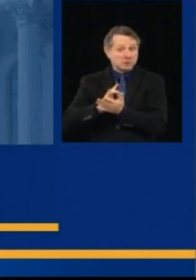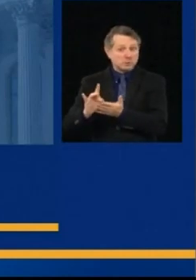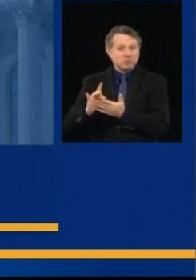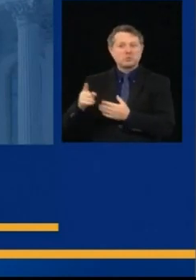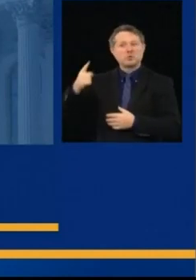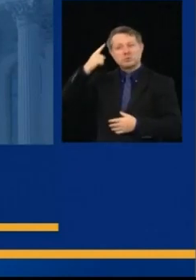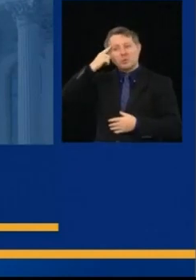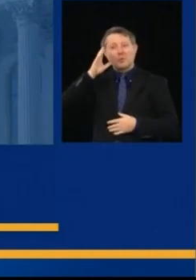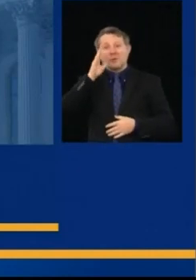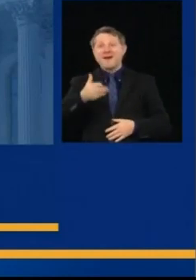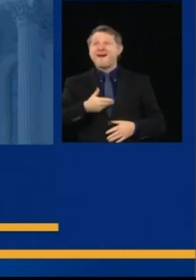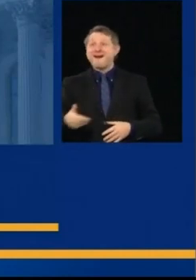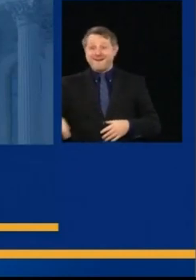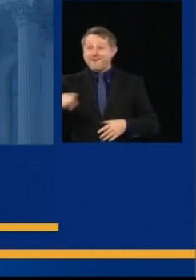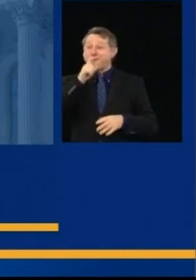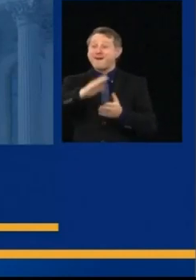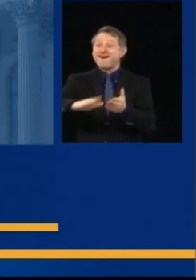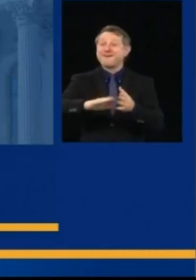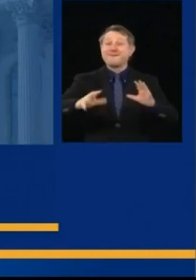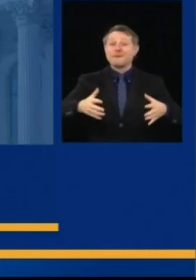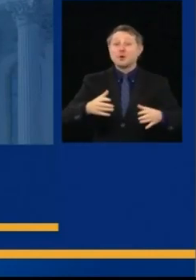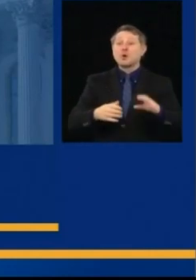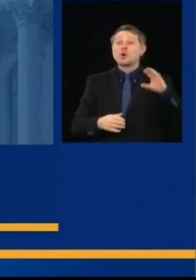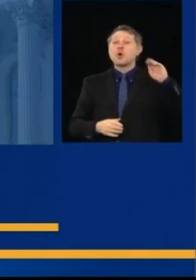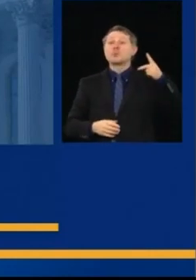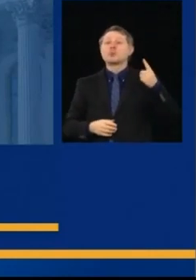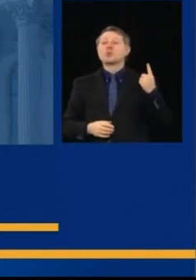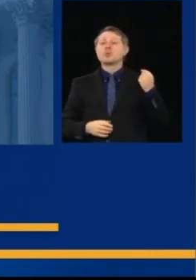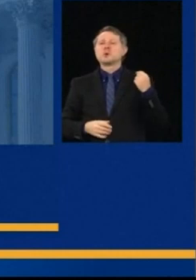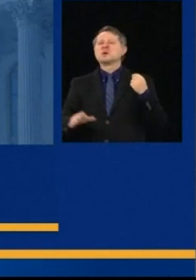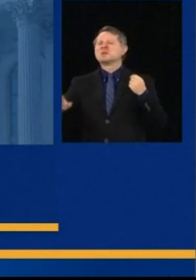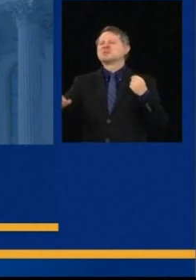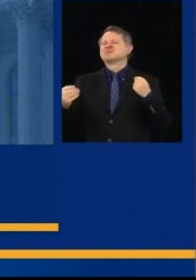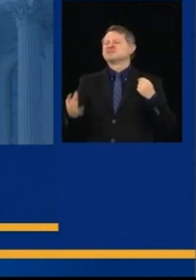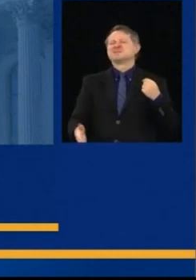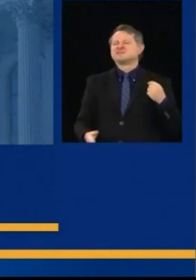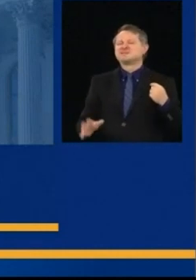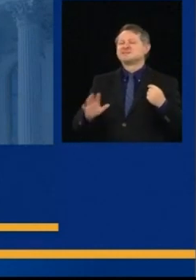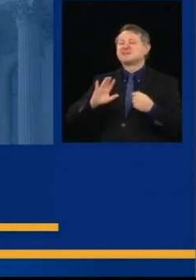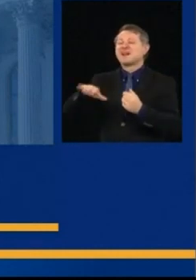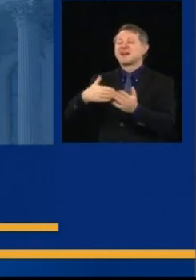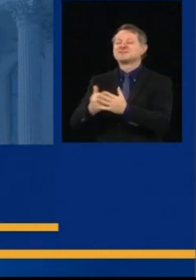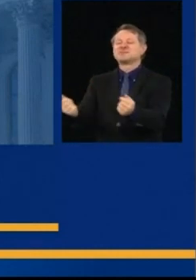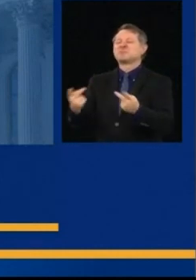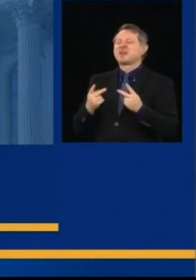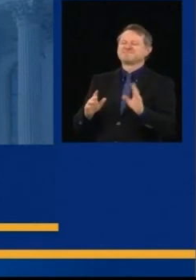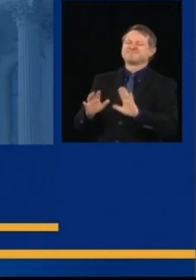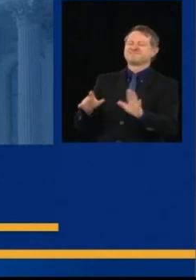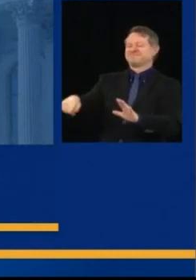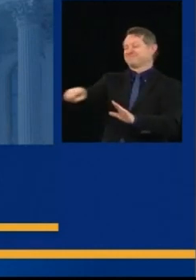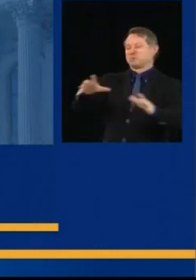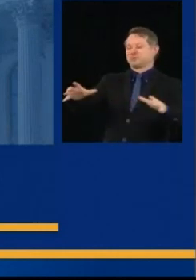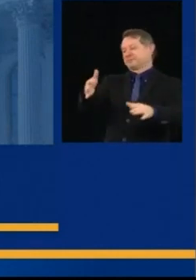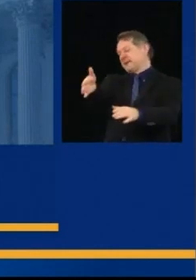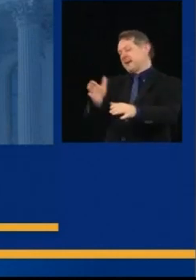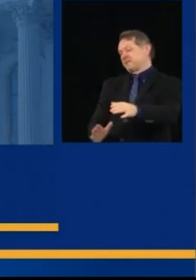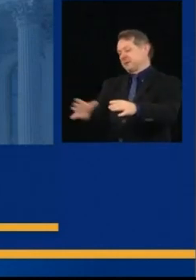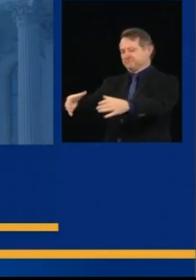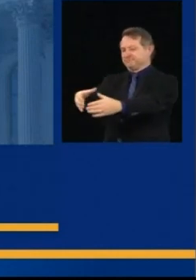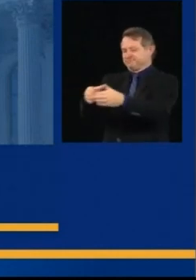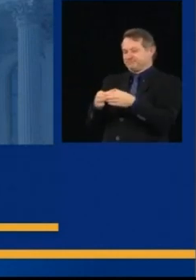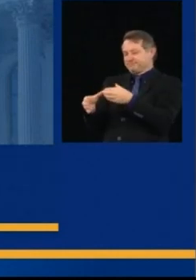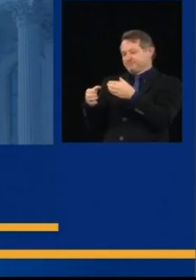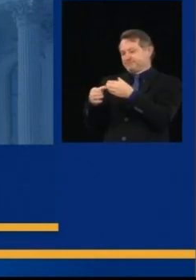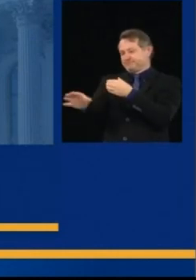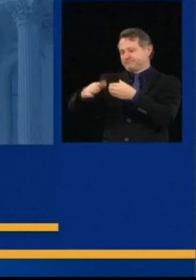to announce, by the way, we don't need all those employees back. We're going to reduce our number of employees. And